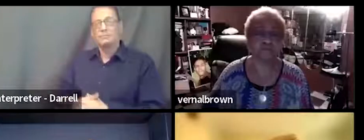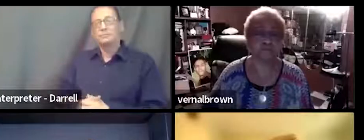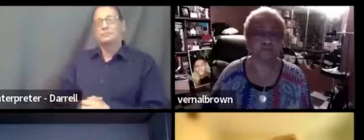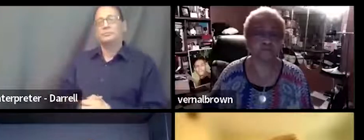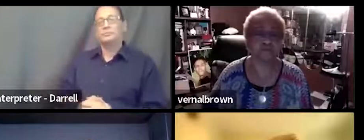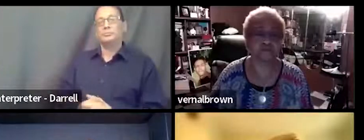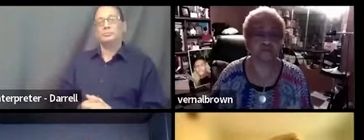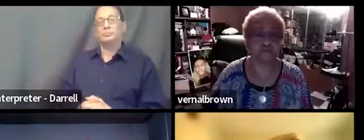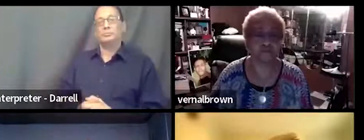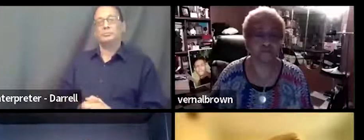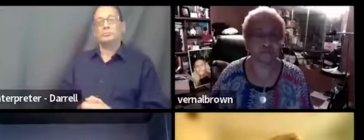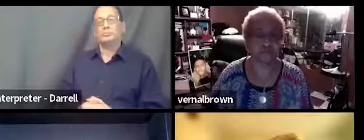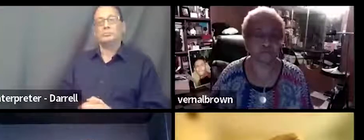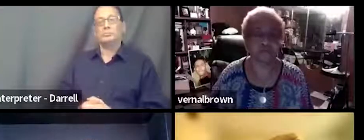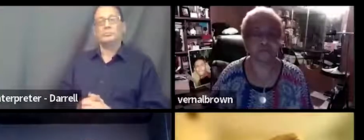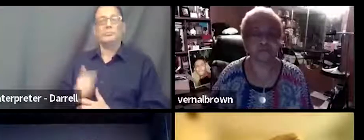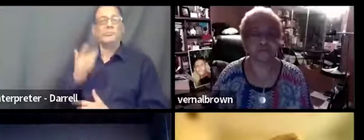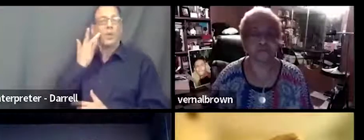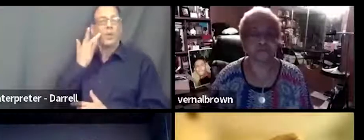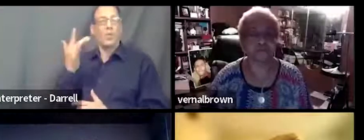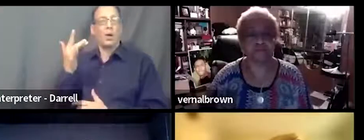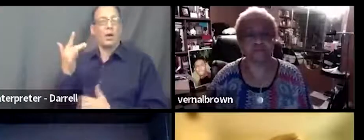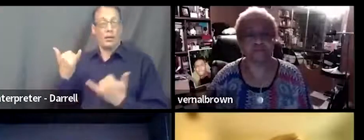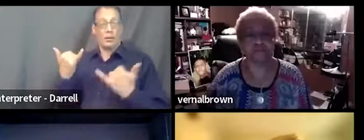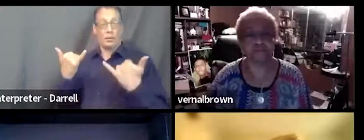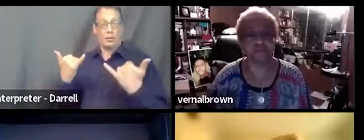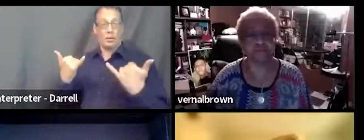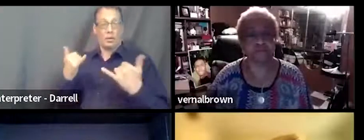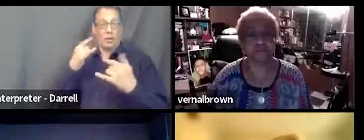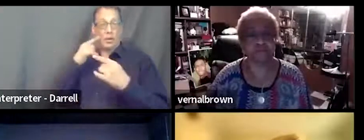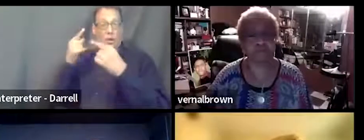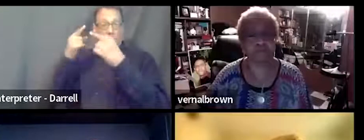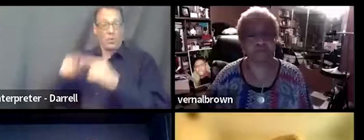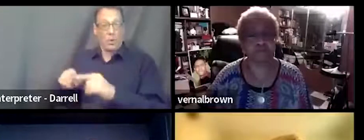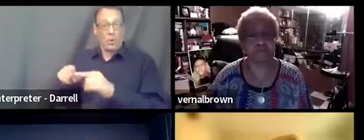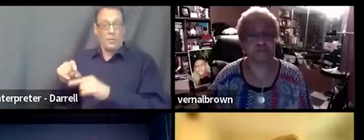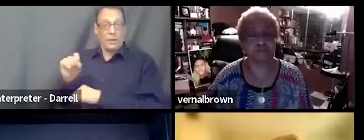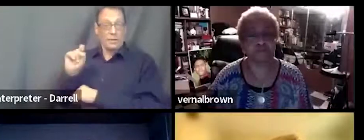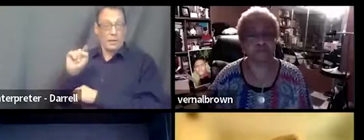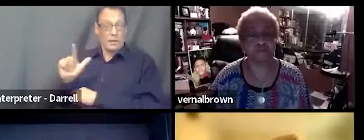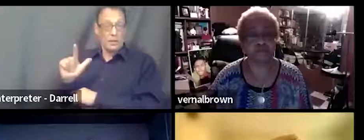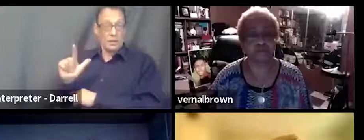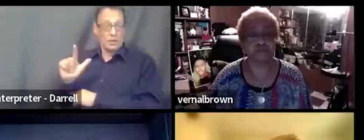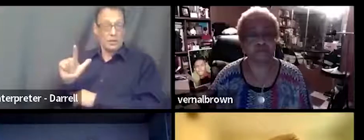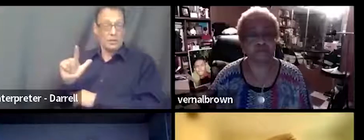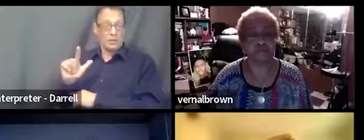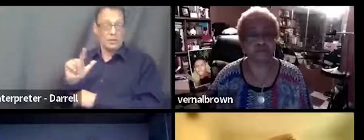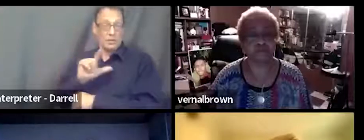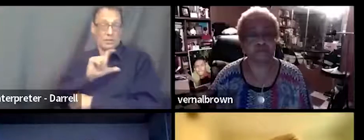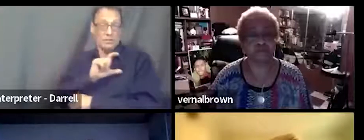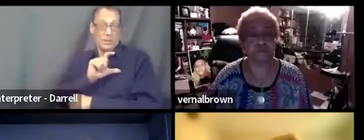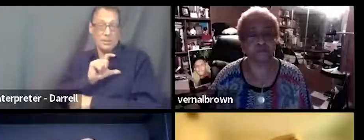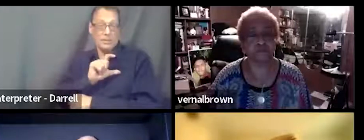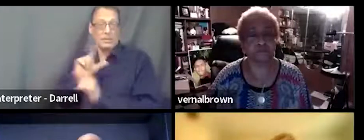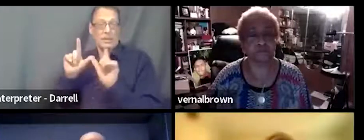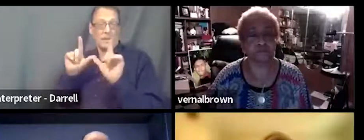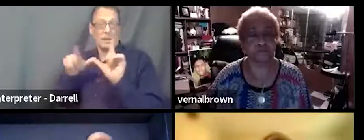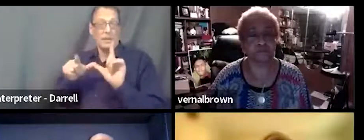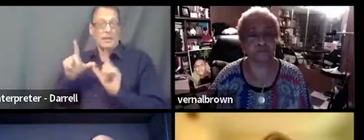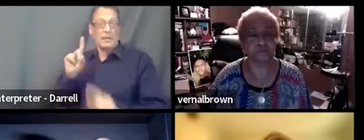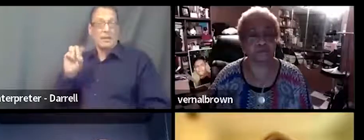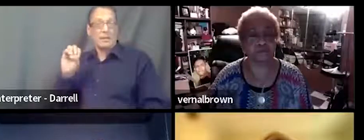is because the current agreement with the City of St. Louis Police Department expires on